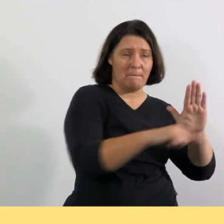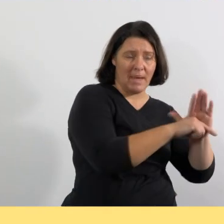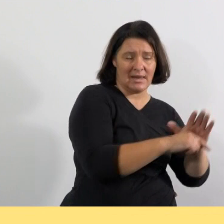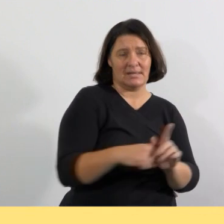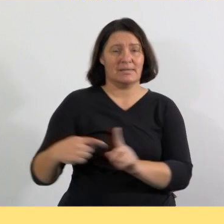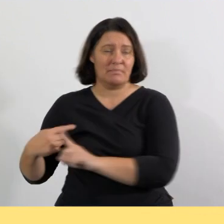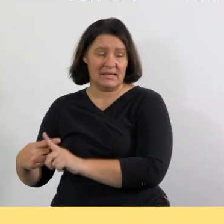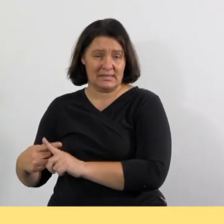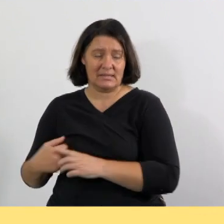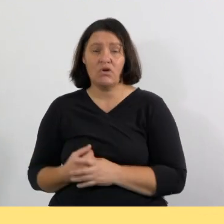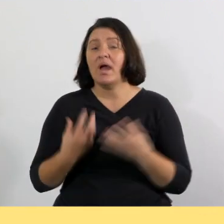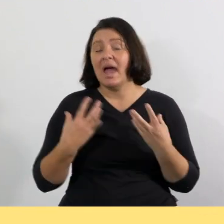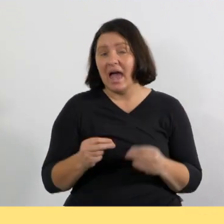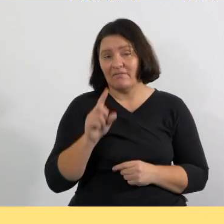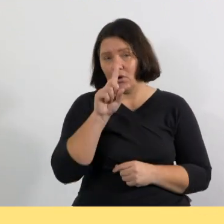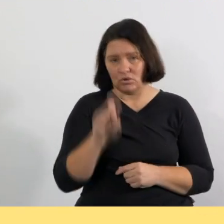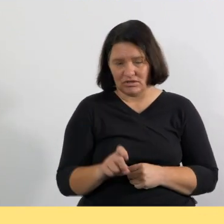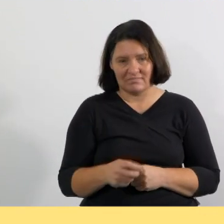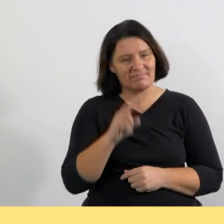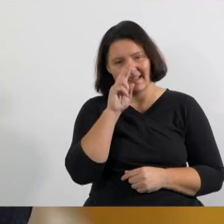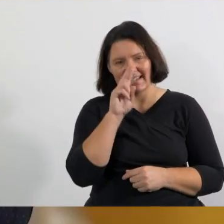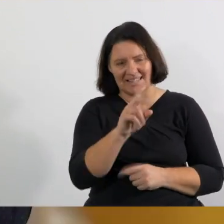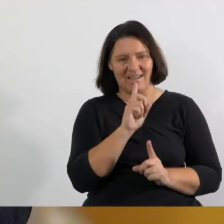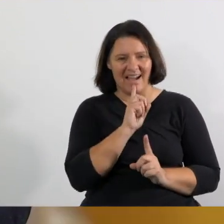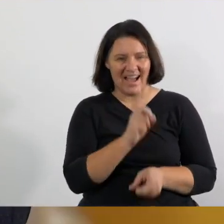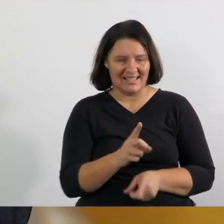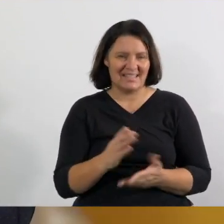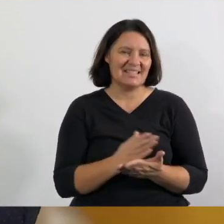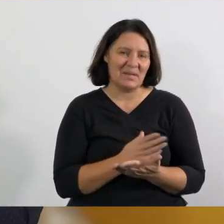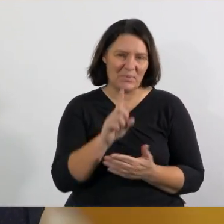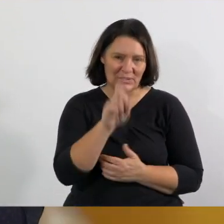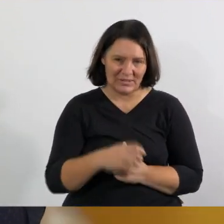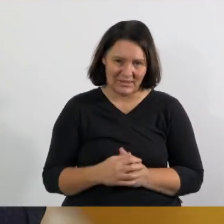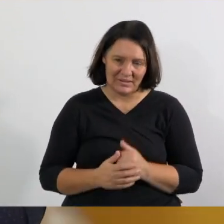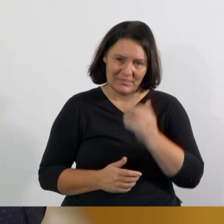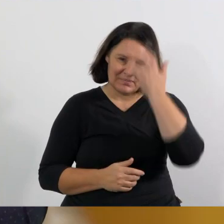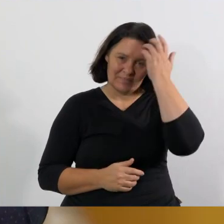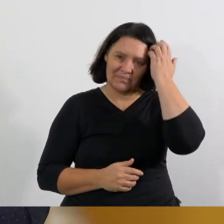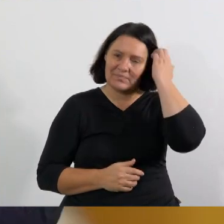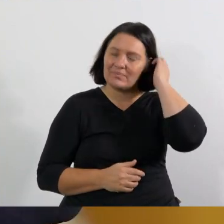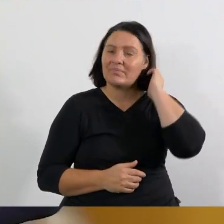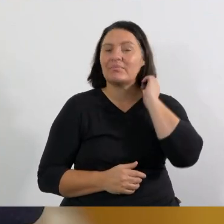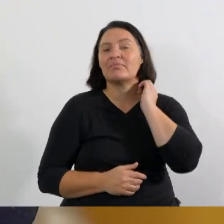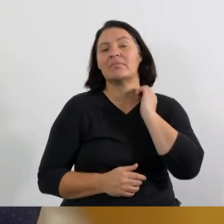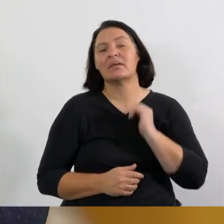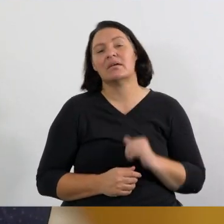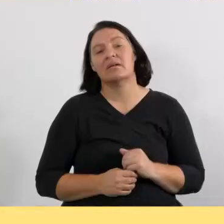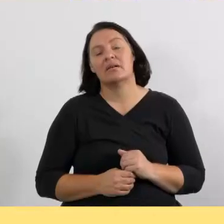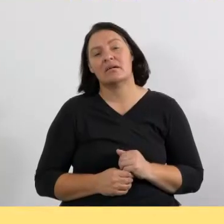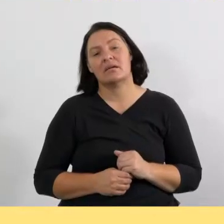debit side. We have questions that we have with us. Let us see if we can answer some of these questions. Question number 1